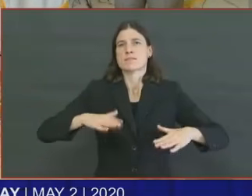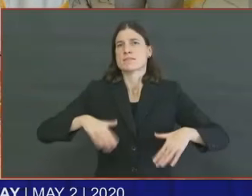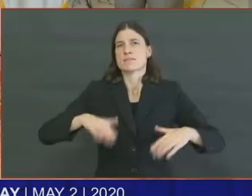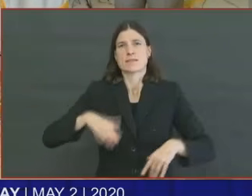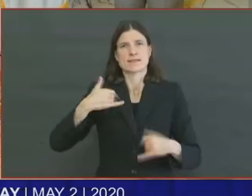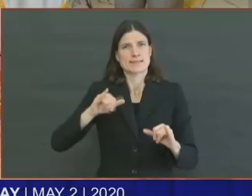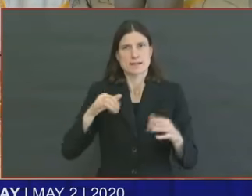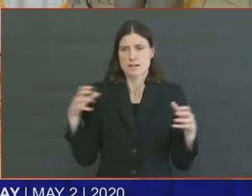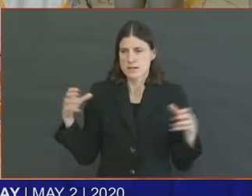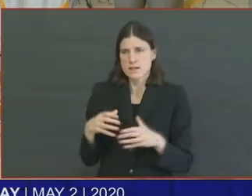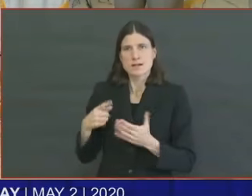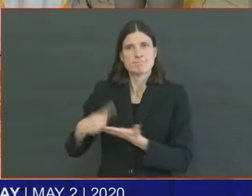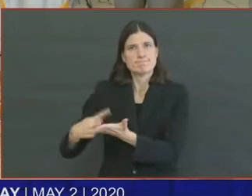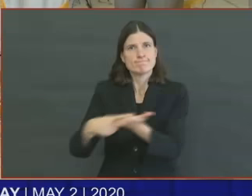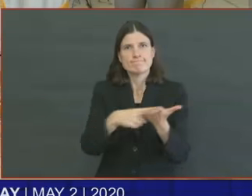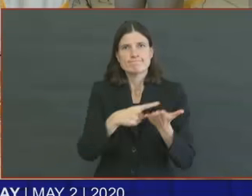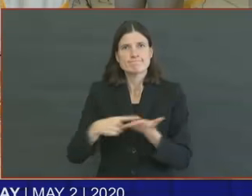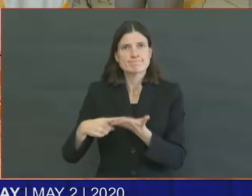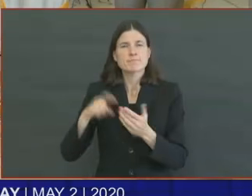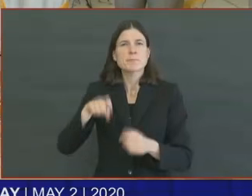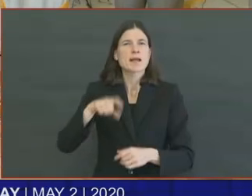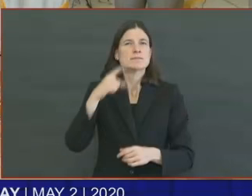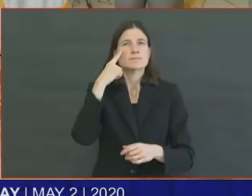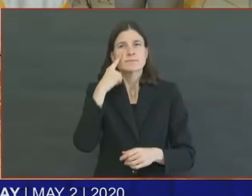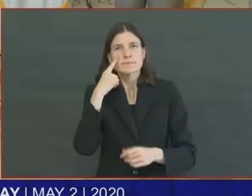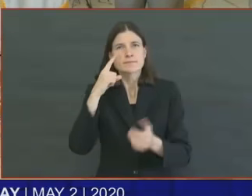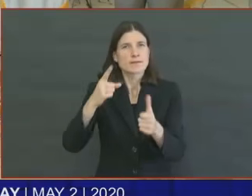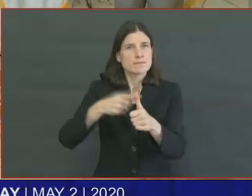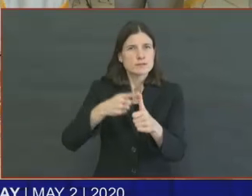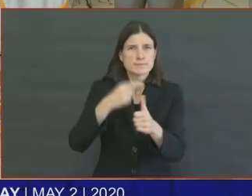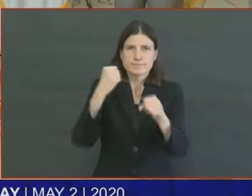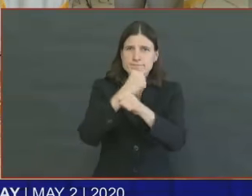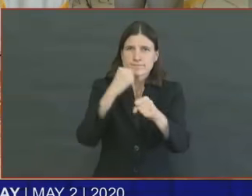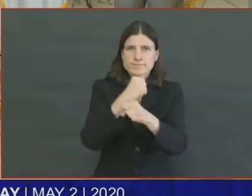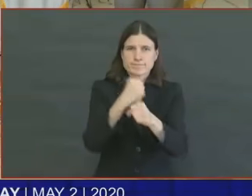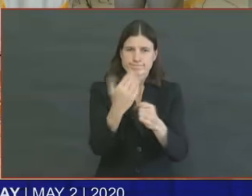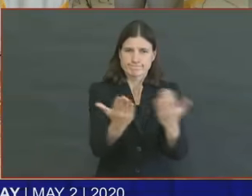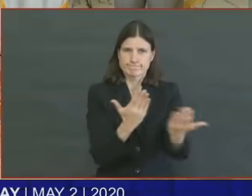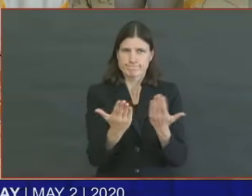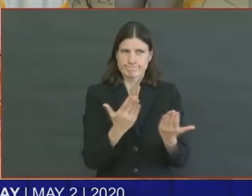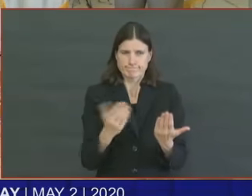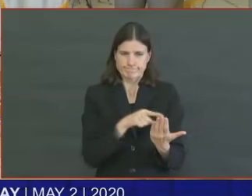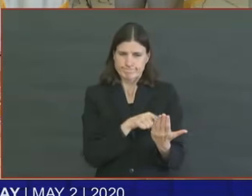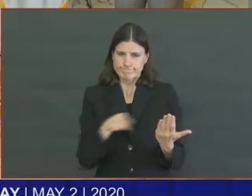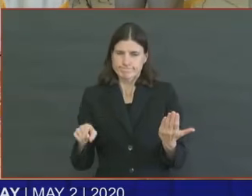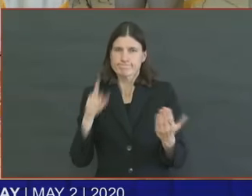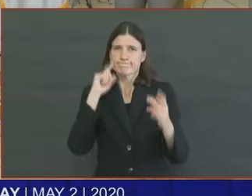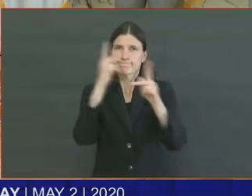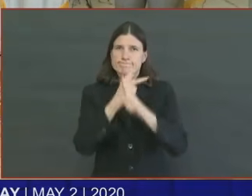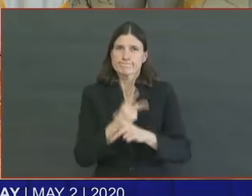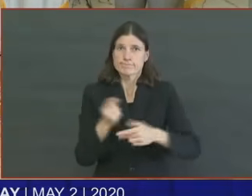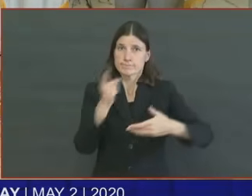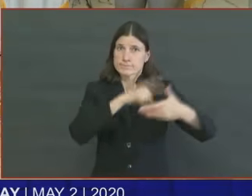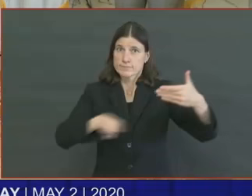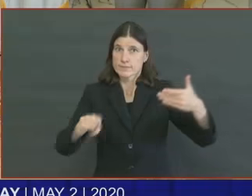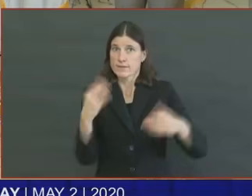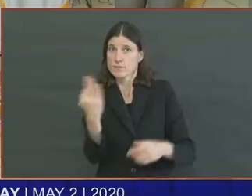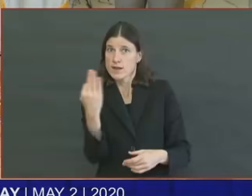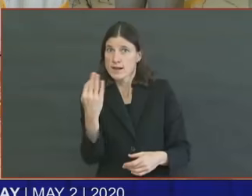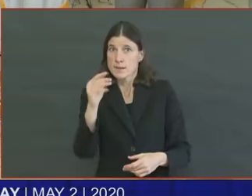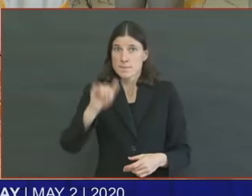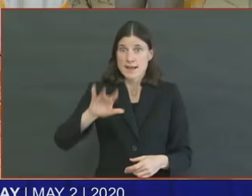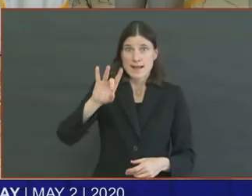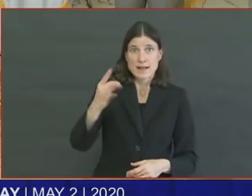lift the stay-at-home order, and I'm hoping to be able to make announcements around exactly that towards the end of next